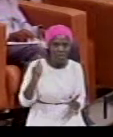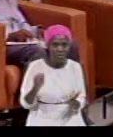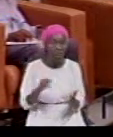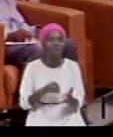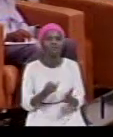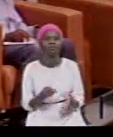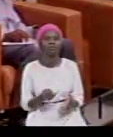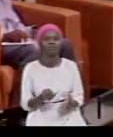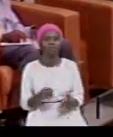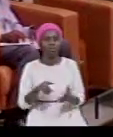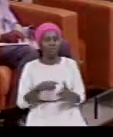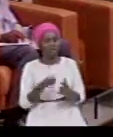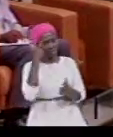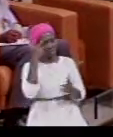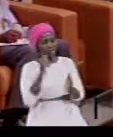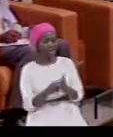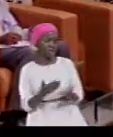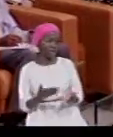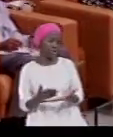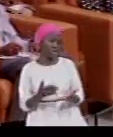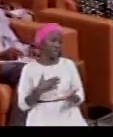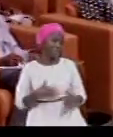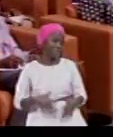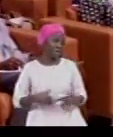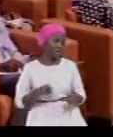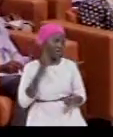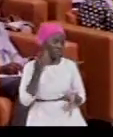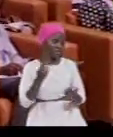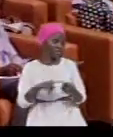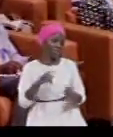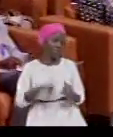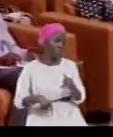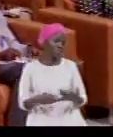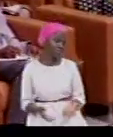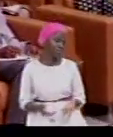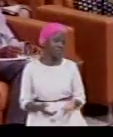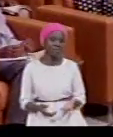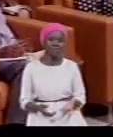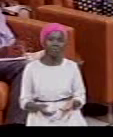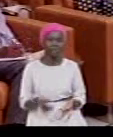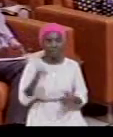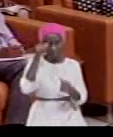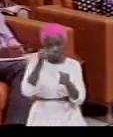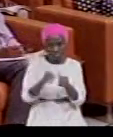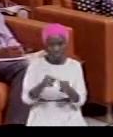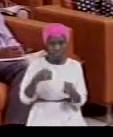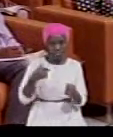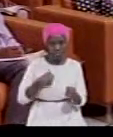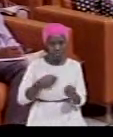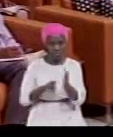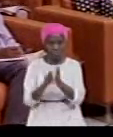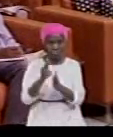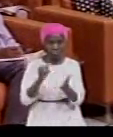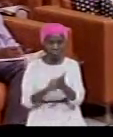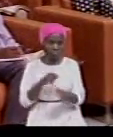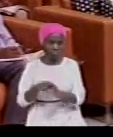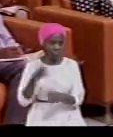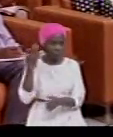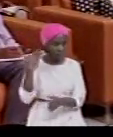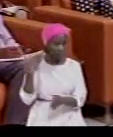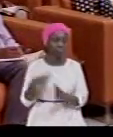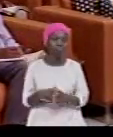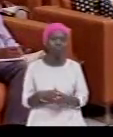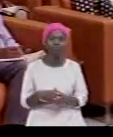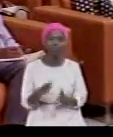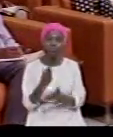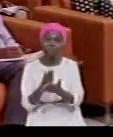when I was much younger, I was at university at that time. And I had helped some people because, by